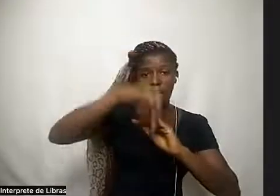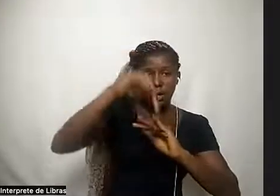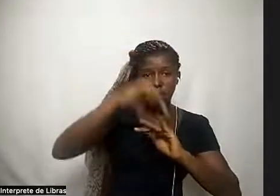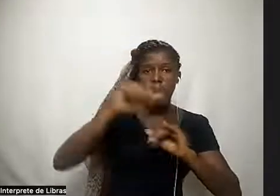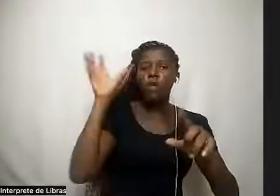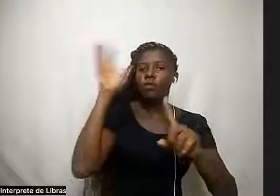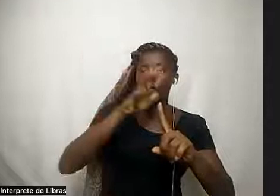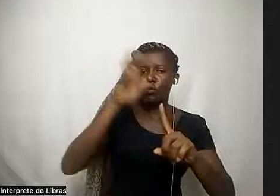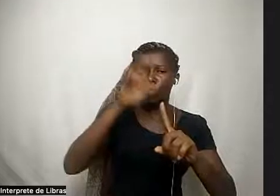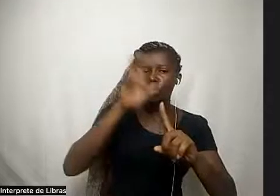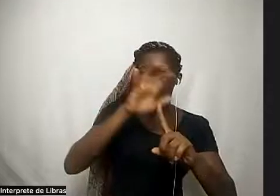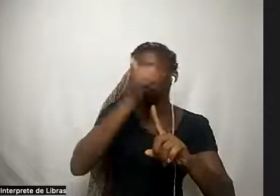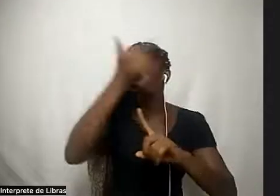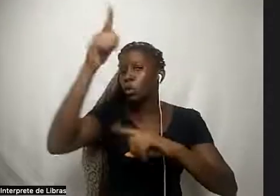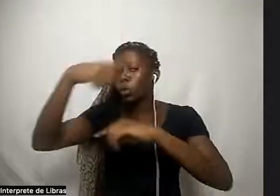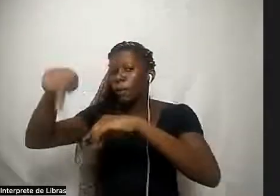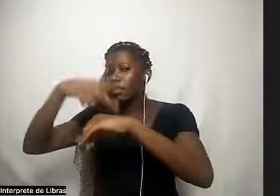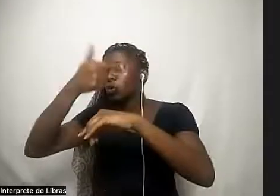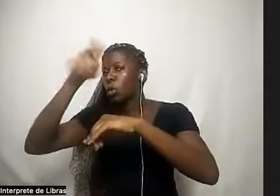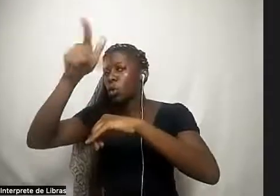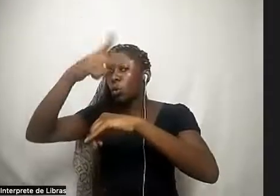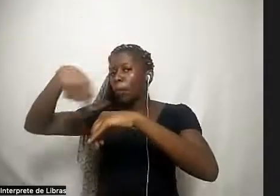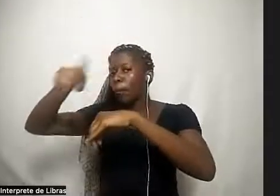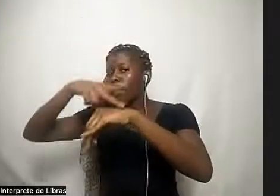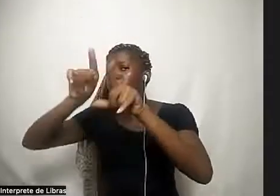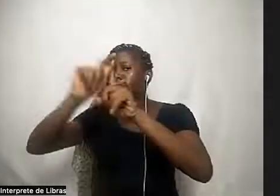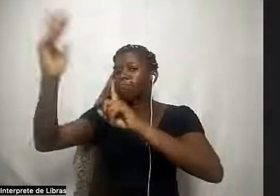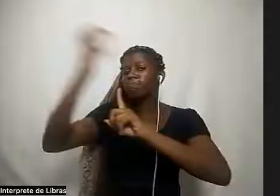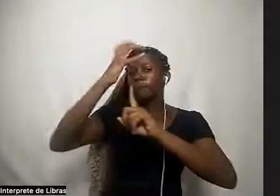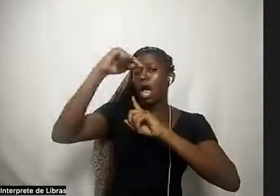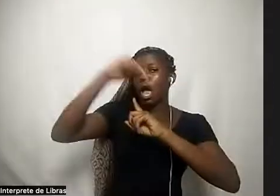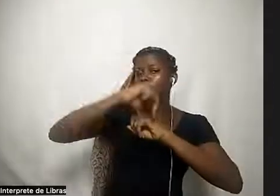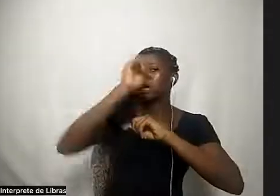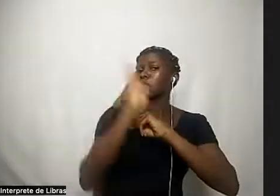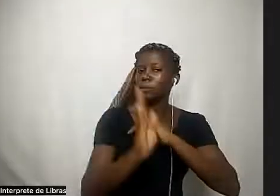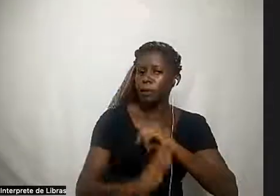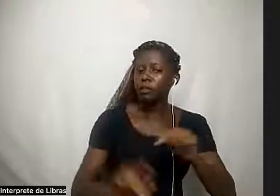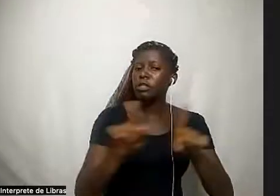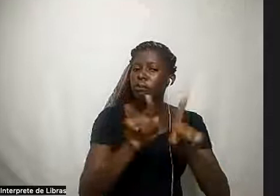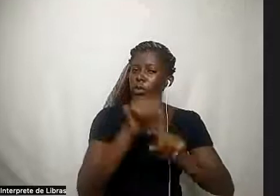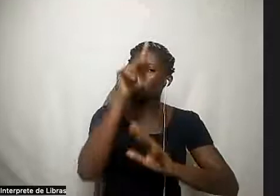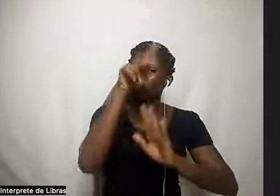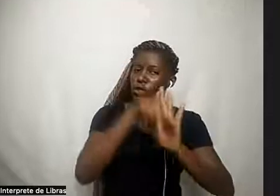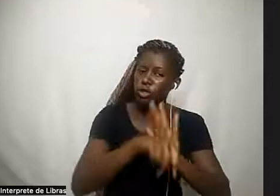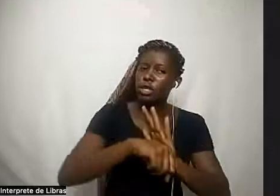international policies influence the international treaties and vice